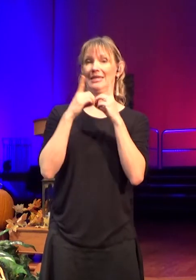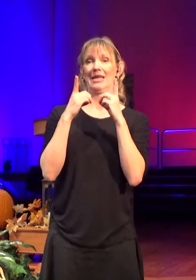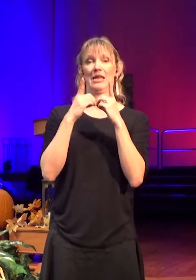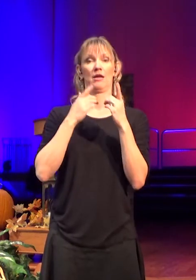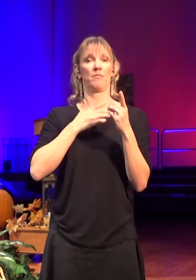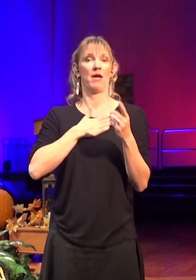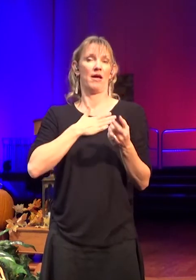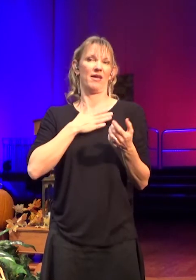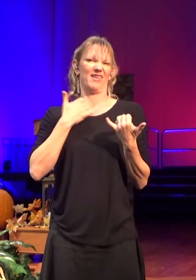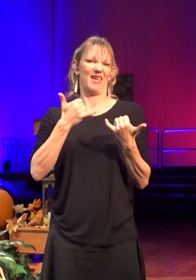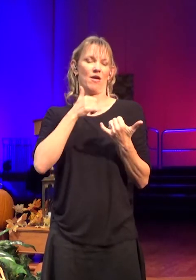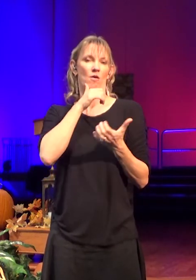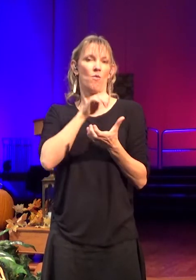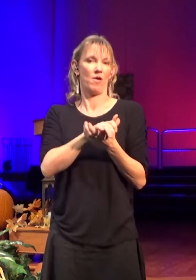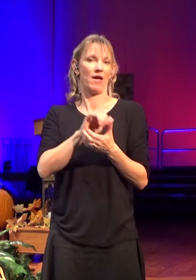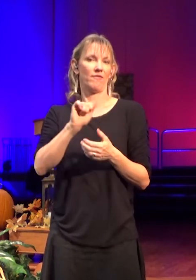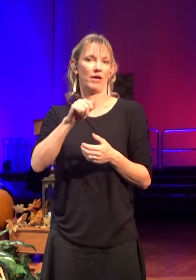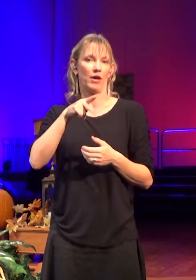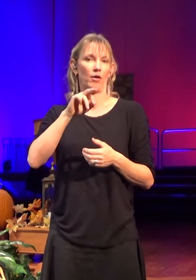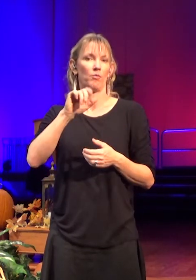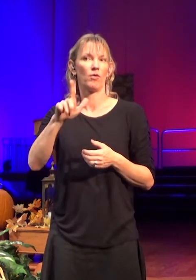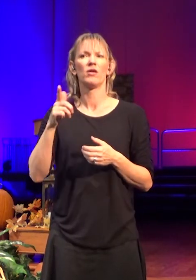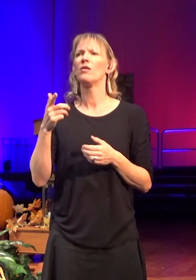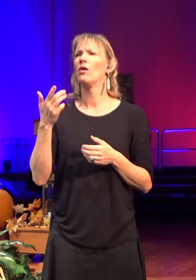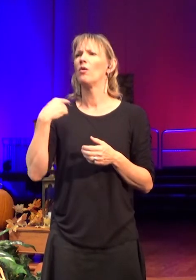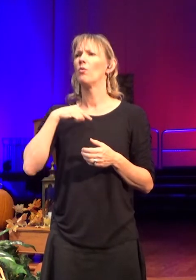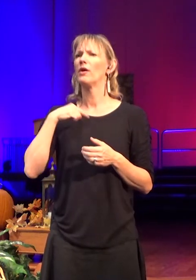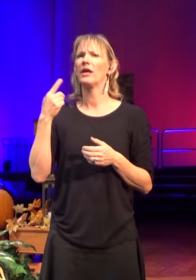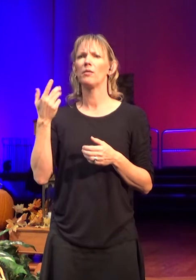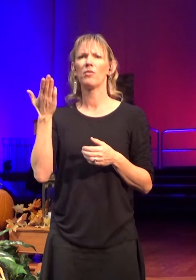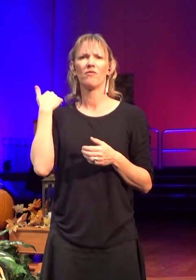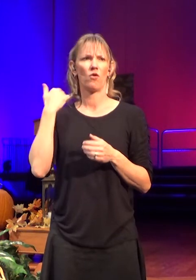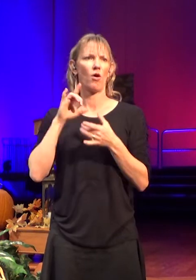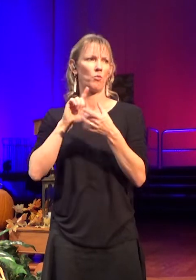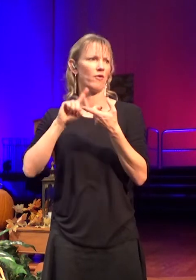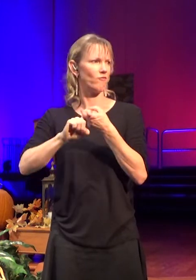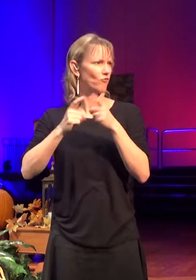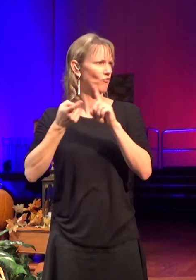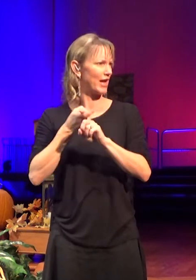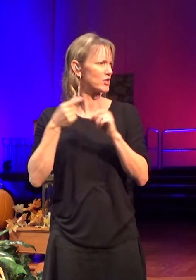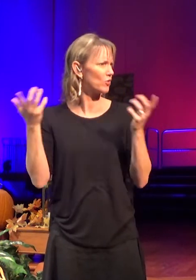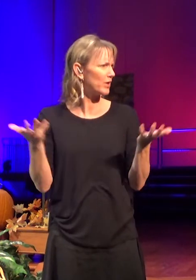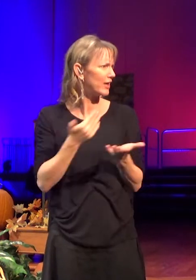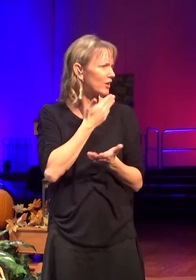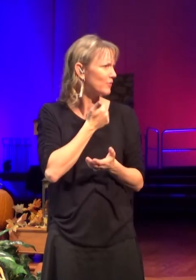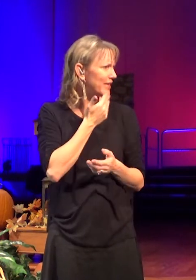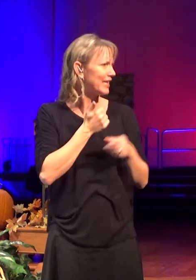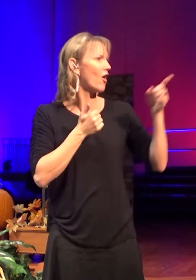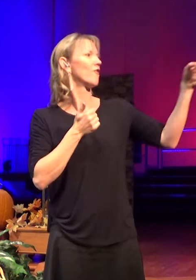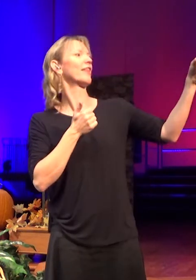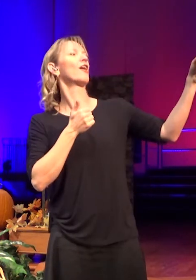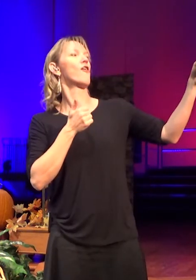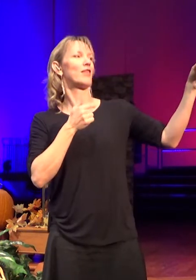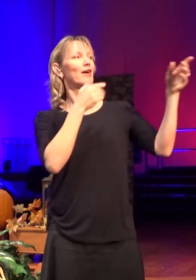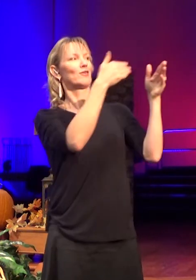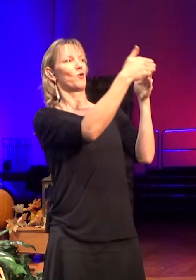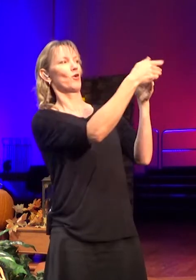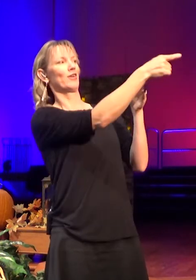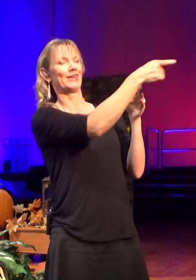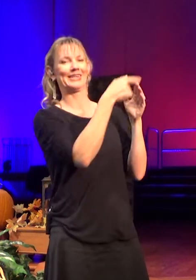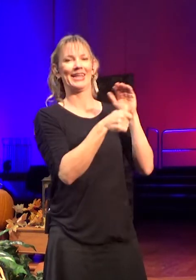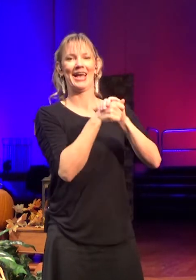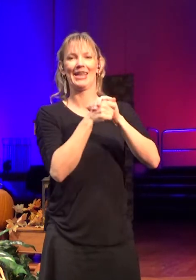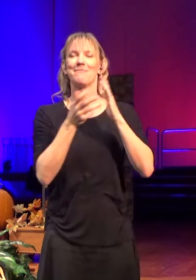to start dating who is now my wife, April. We were old friends, and we started seeing each other. And are you here somewhere, sweetheart? Oh, hi, over